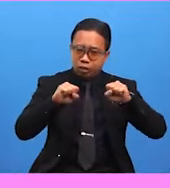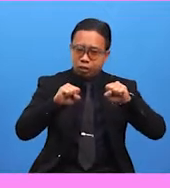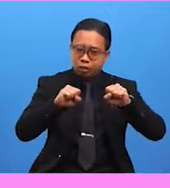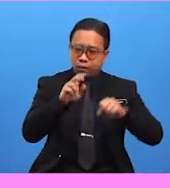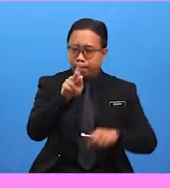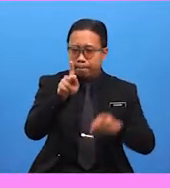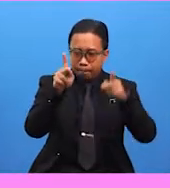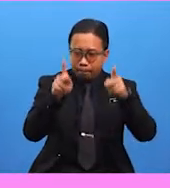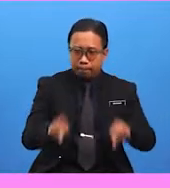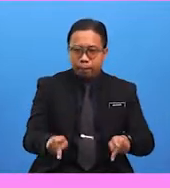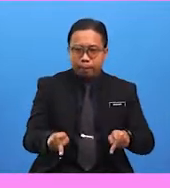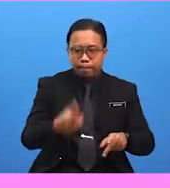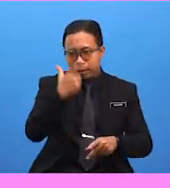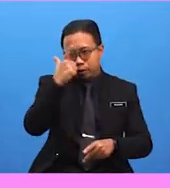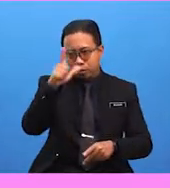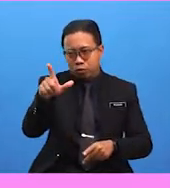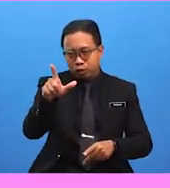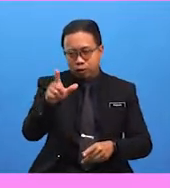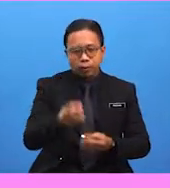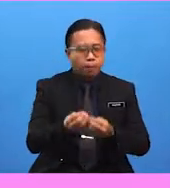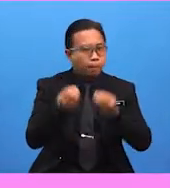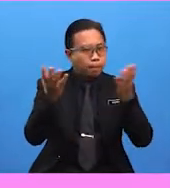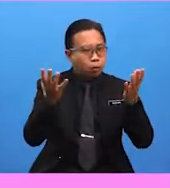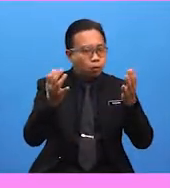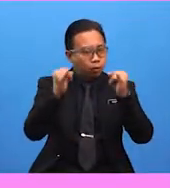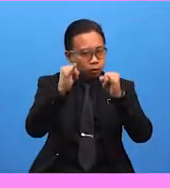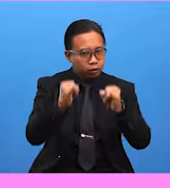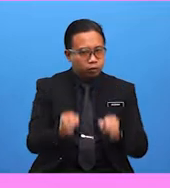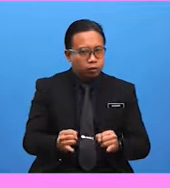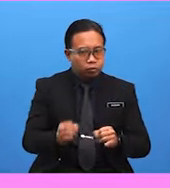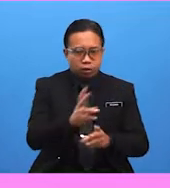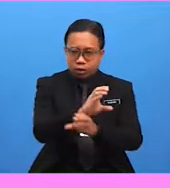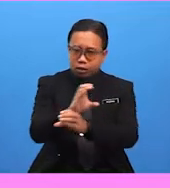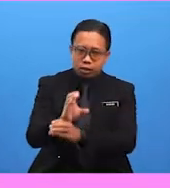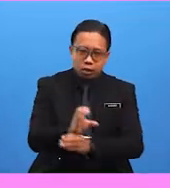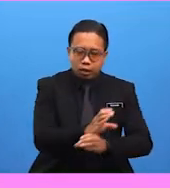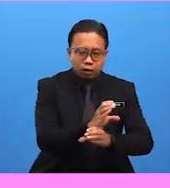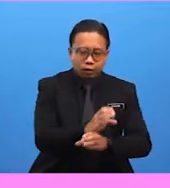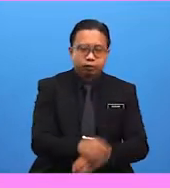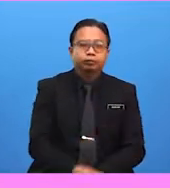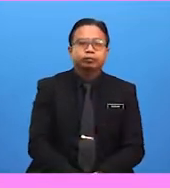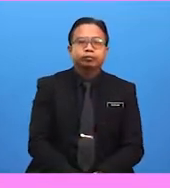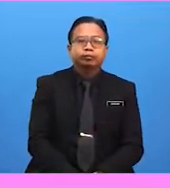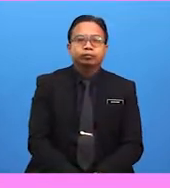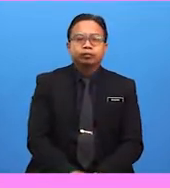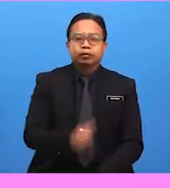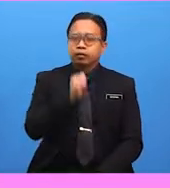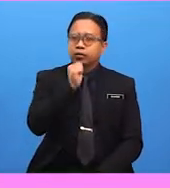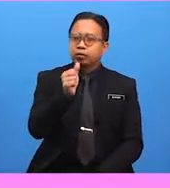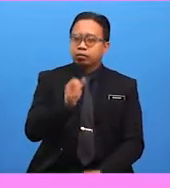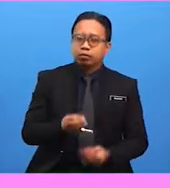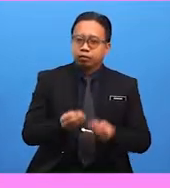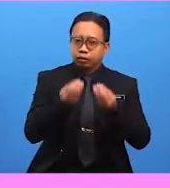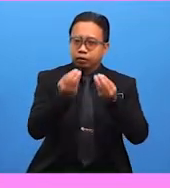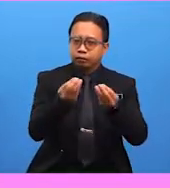are looking for more individual care that chatbots cannot provide.